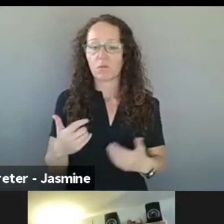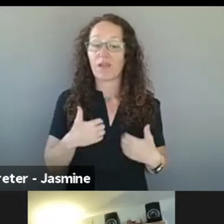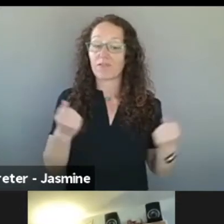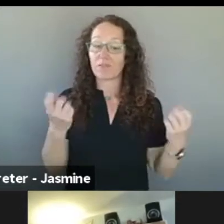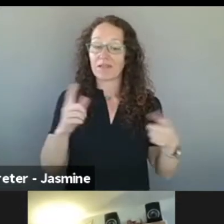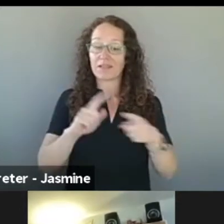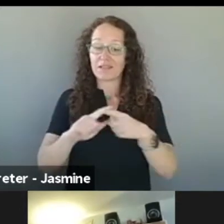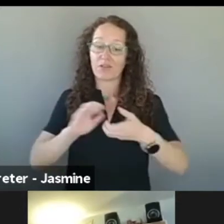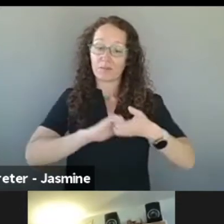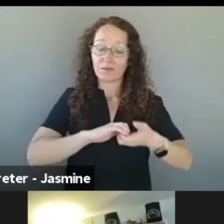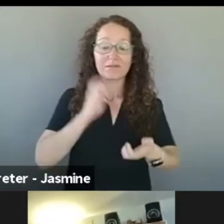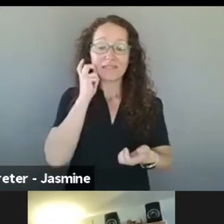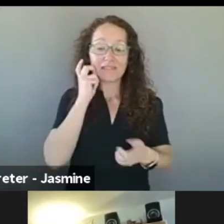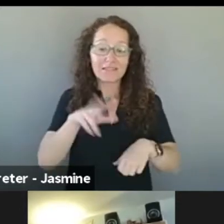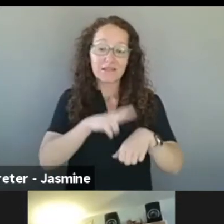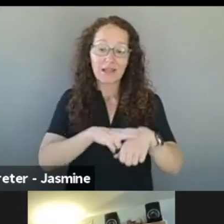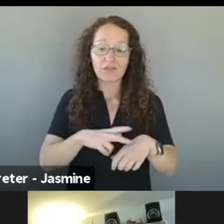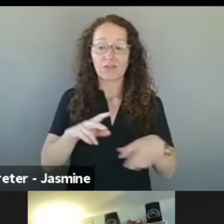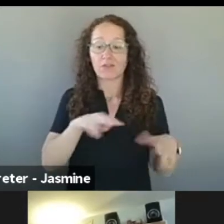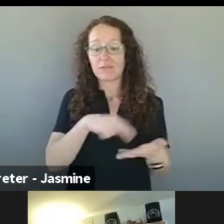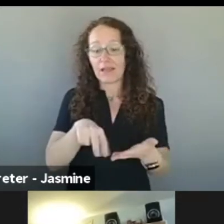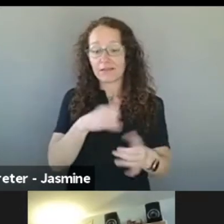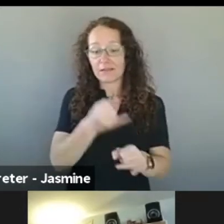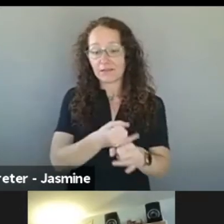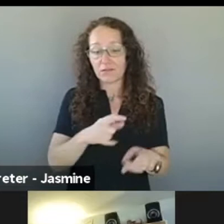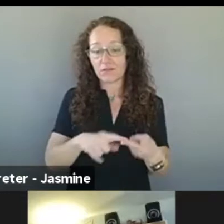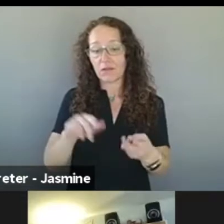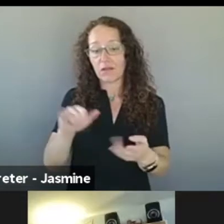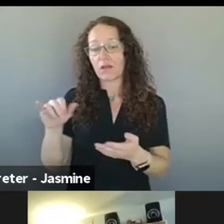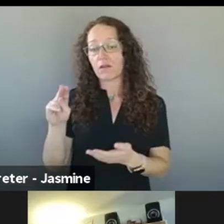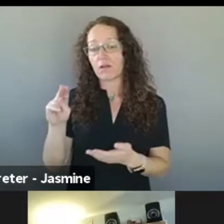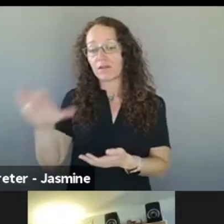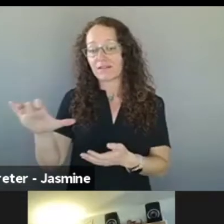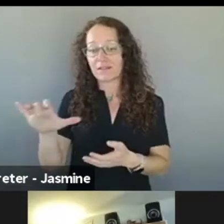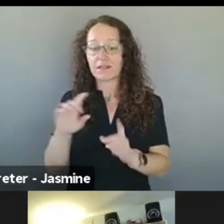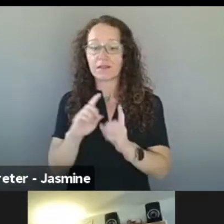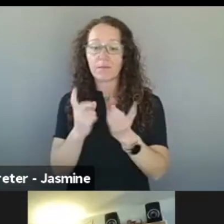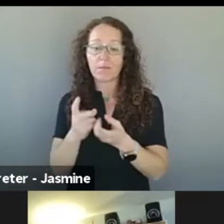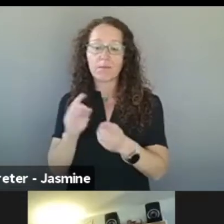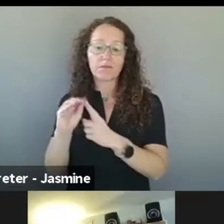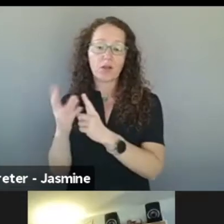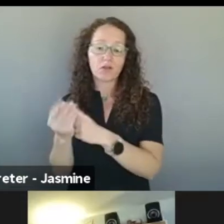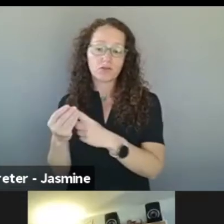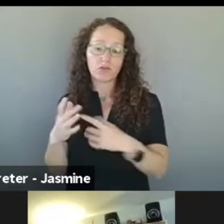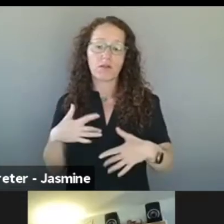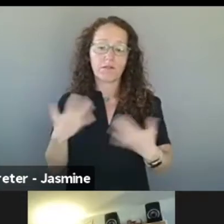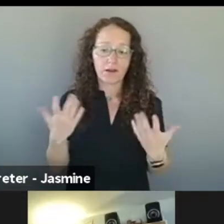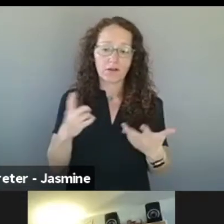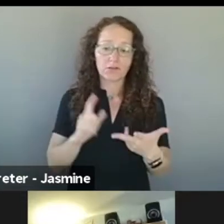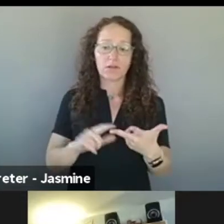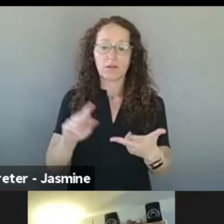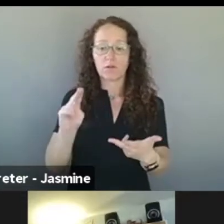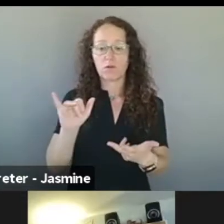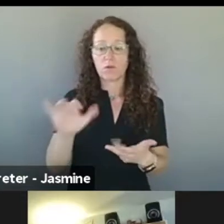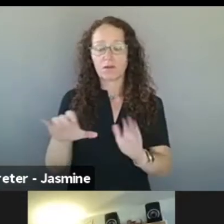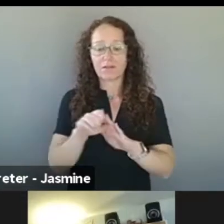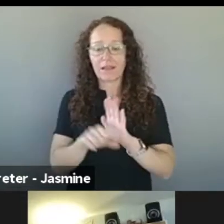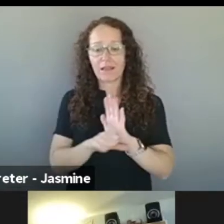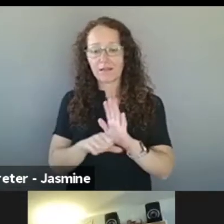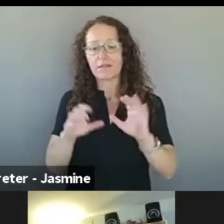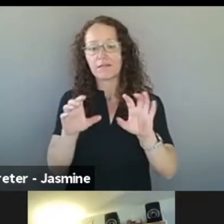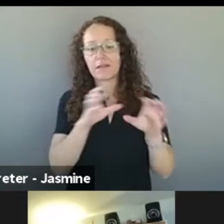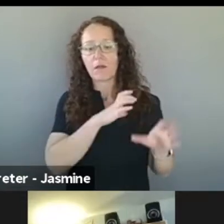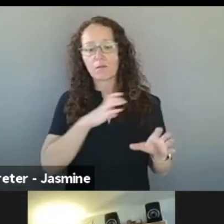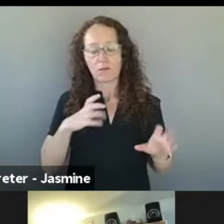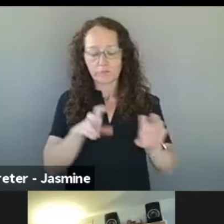the New York City Department of Cultural Affairs, and the New York State Council of the Arts. Without further ado, I would like to